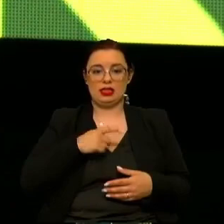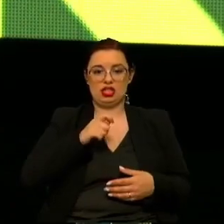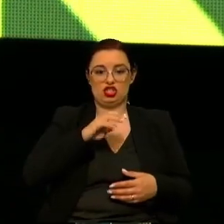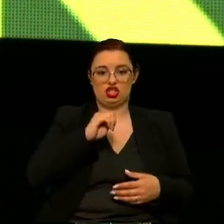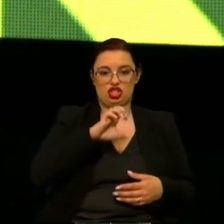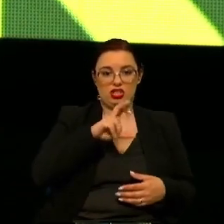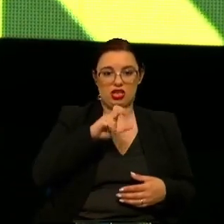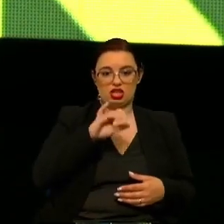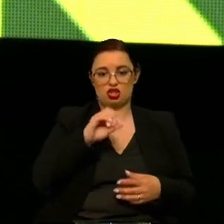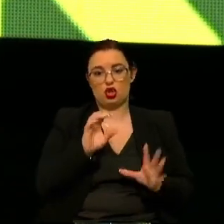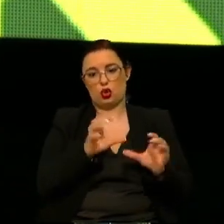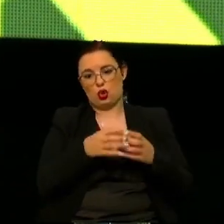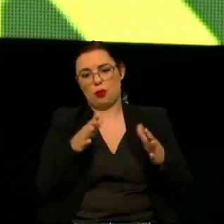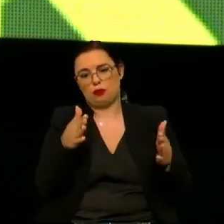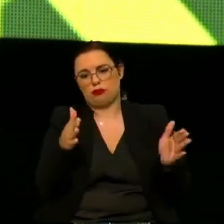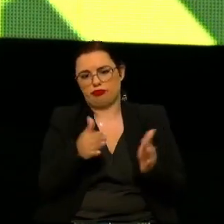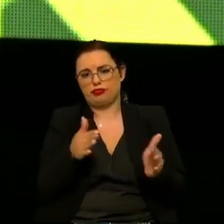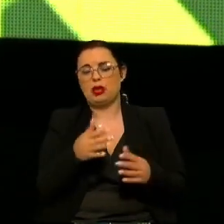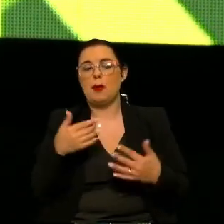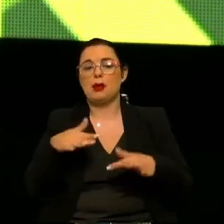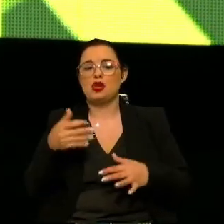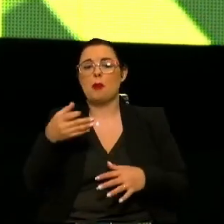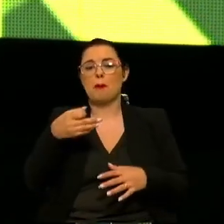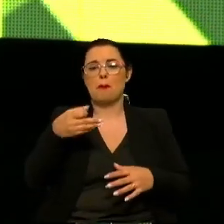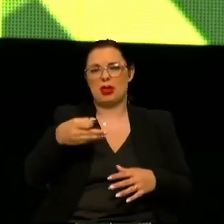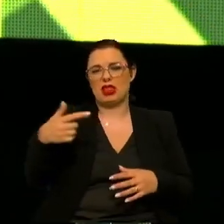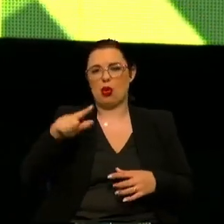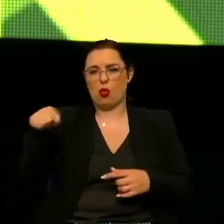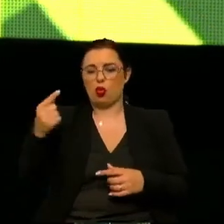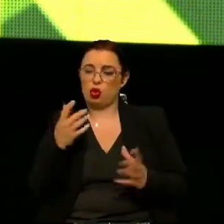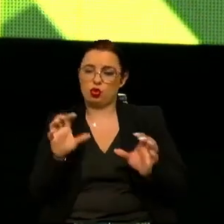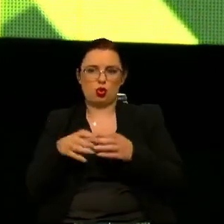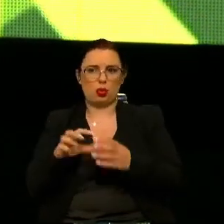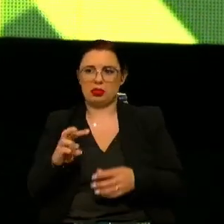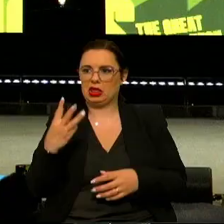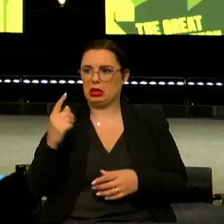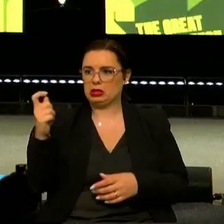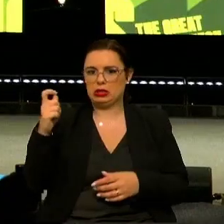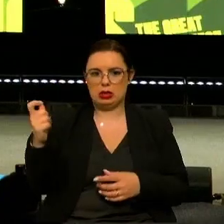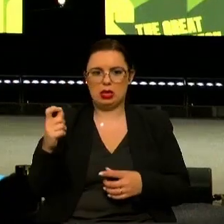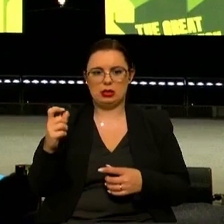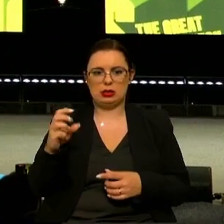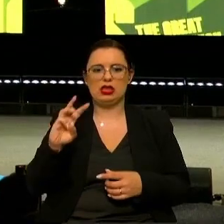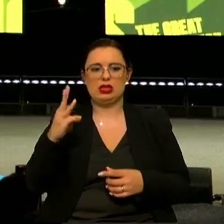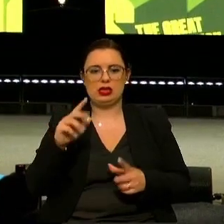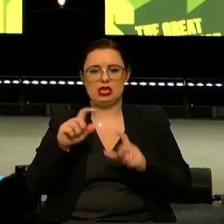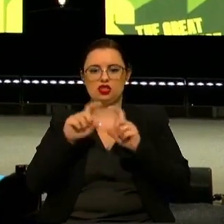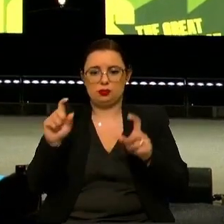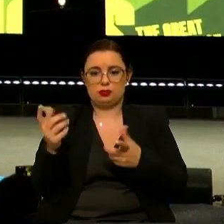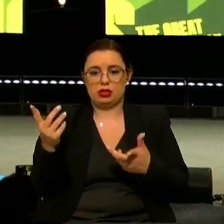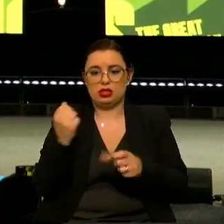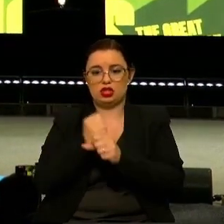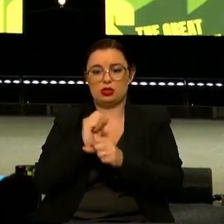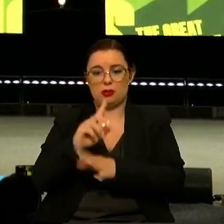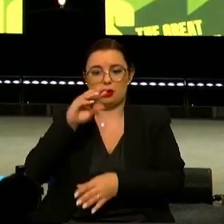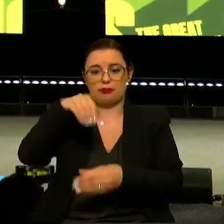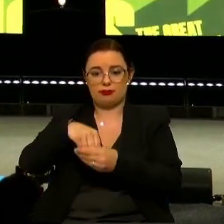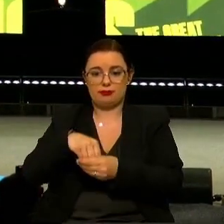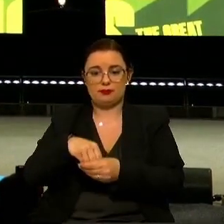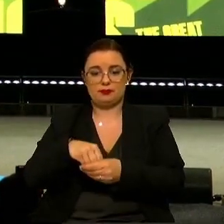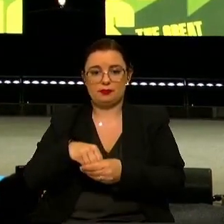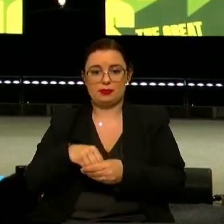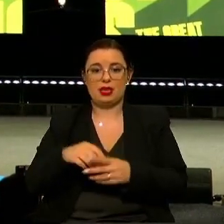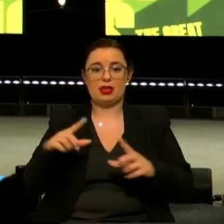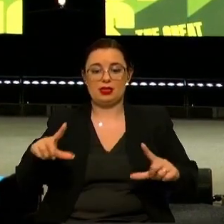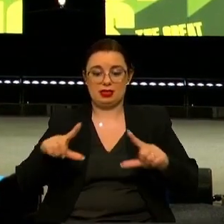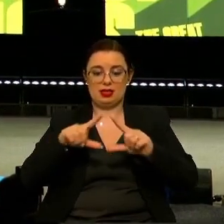rely on everybody in discretion. The group is smaller, but in PTQCI, we have 13 entities